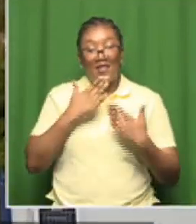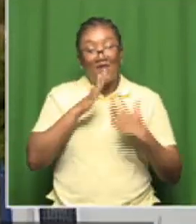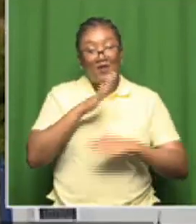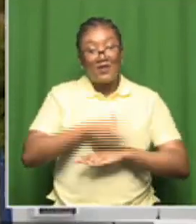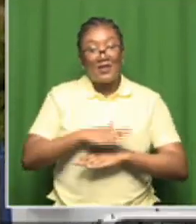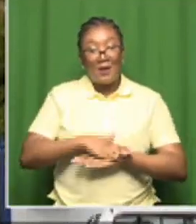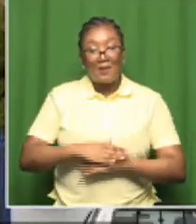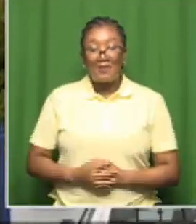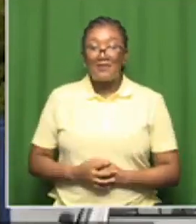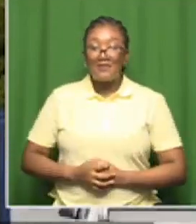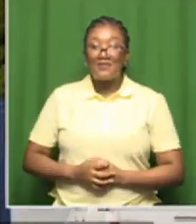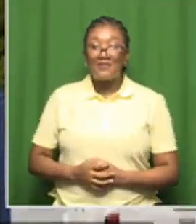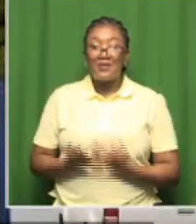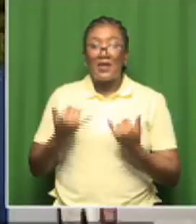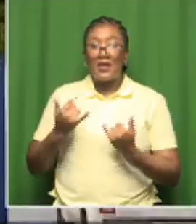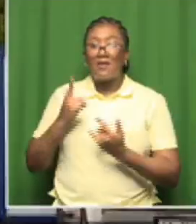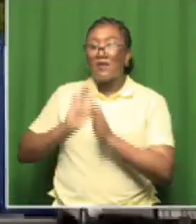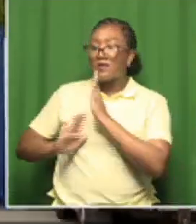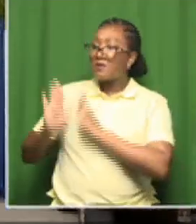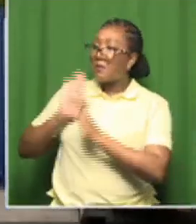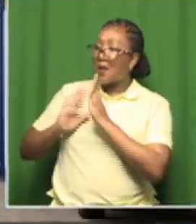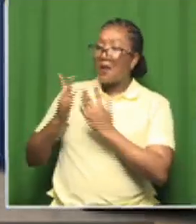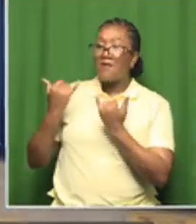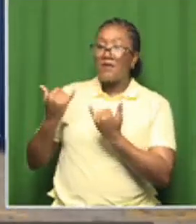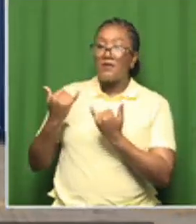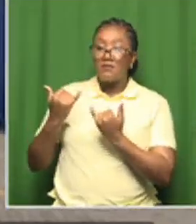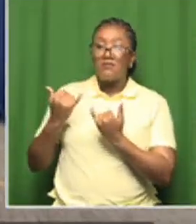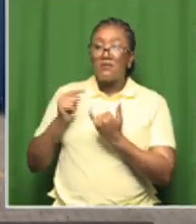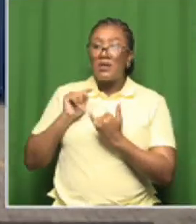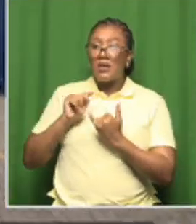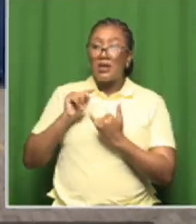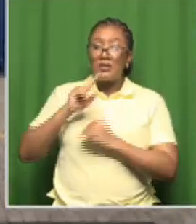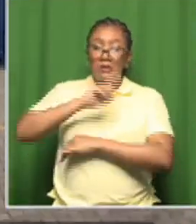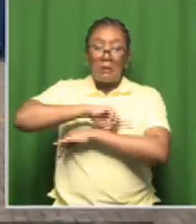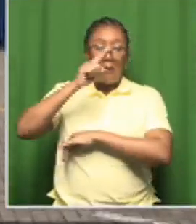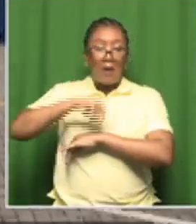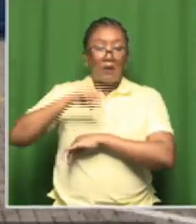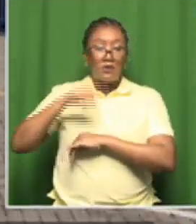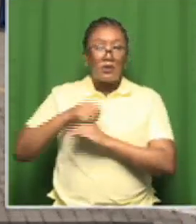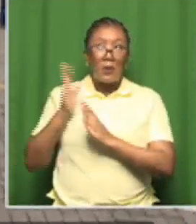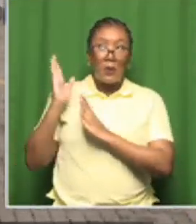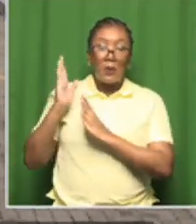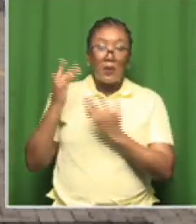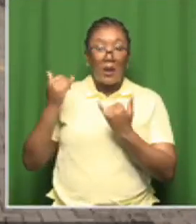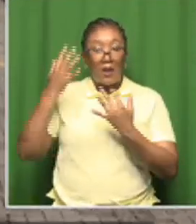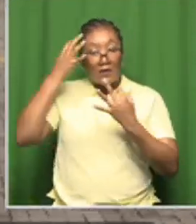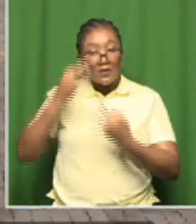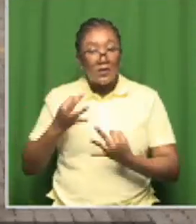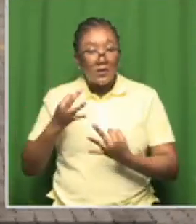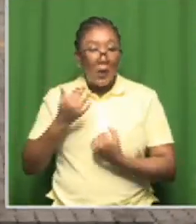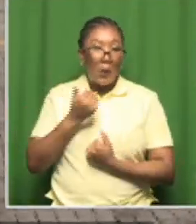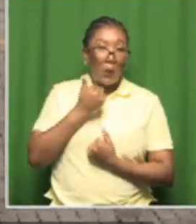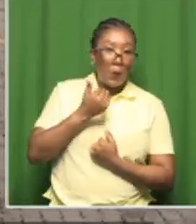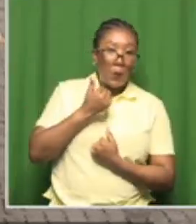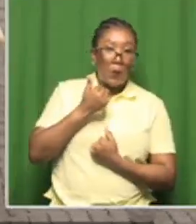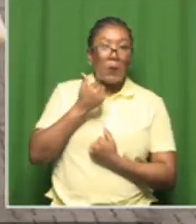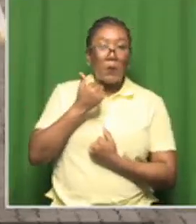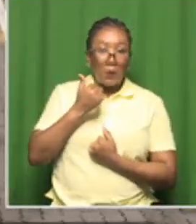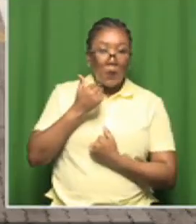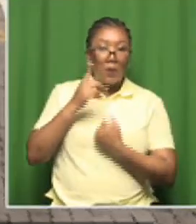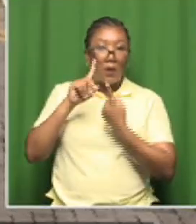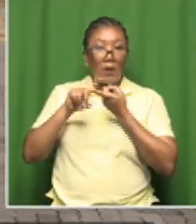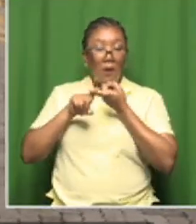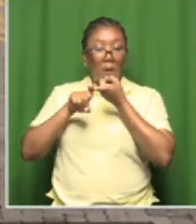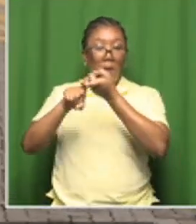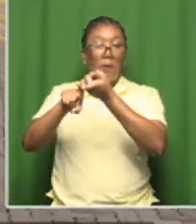you. Collette explained to us, the mountain is mysterious. She decides who goes up, who sees her, what happens. How do you